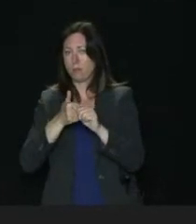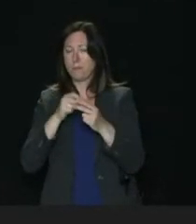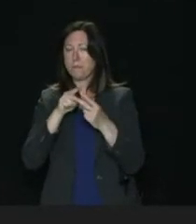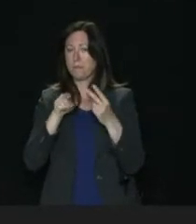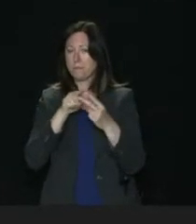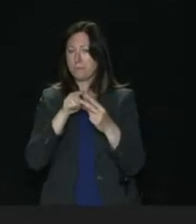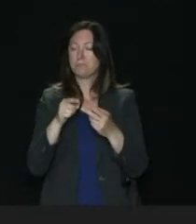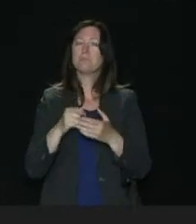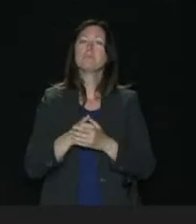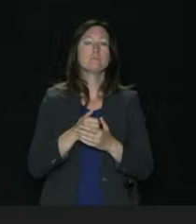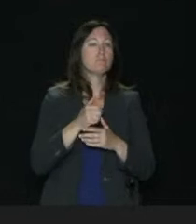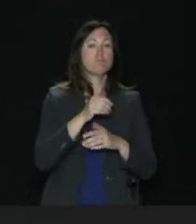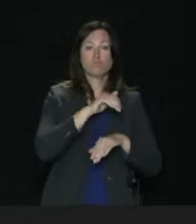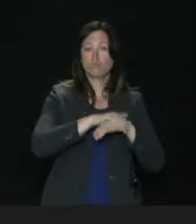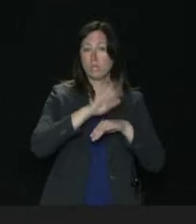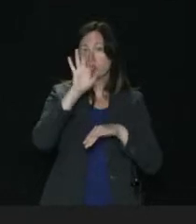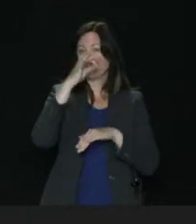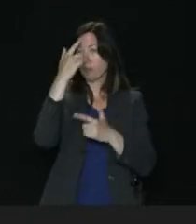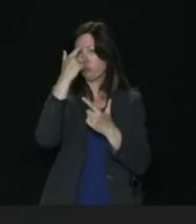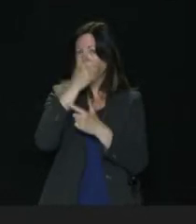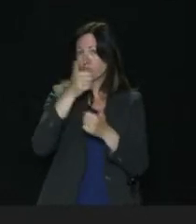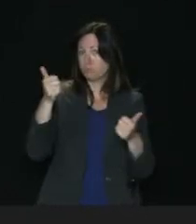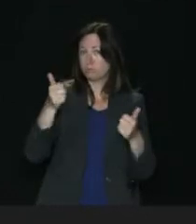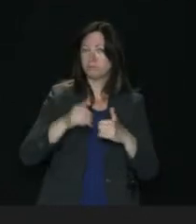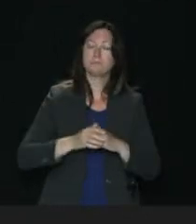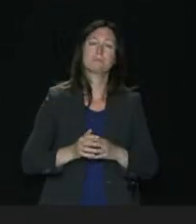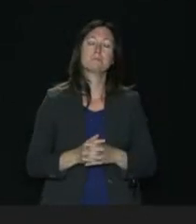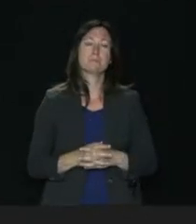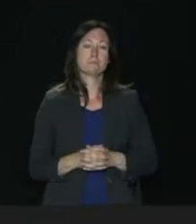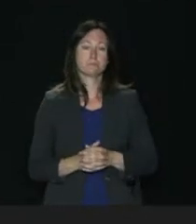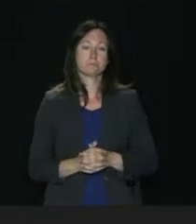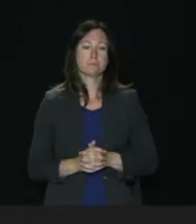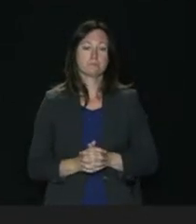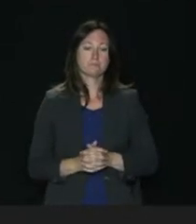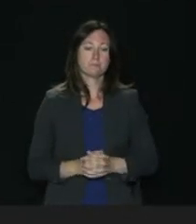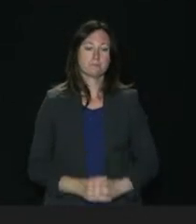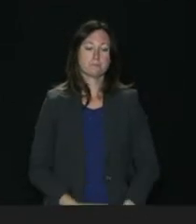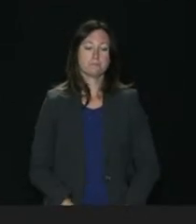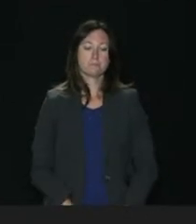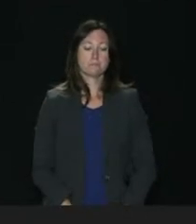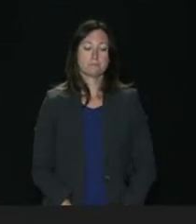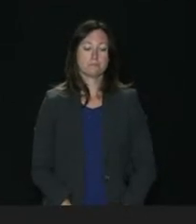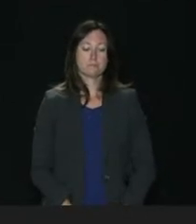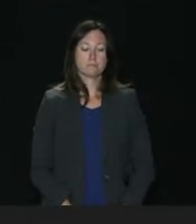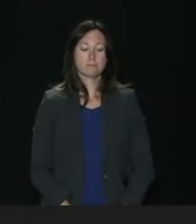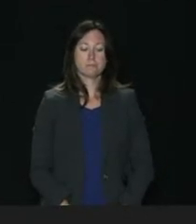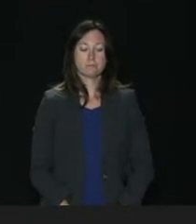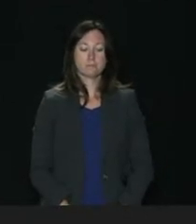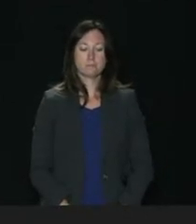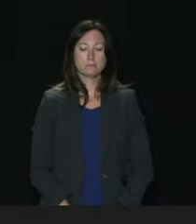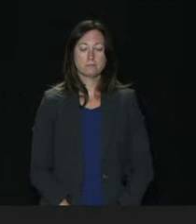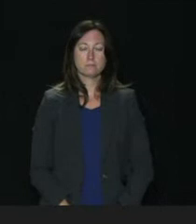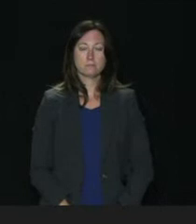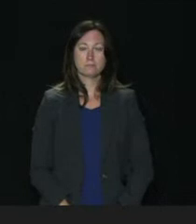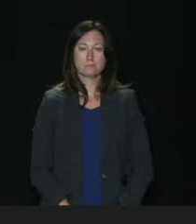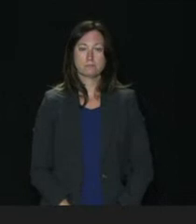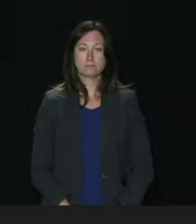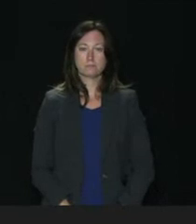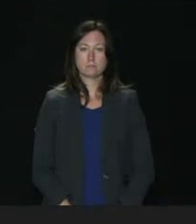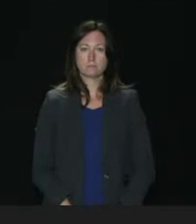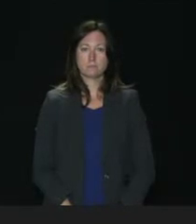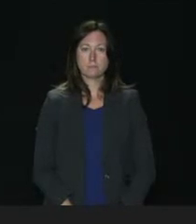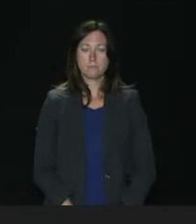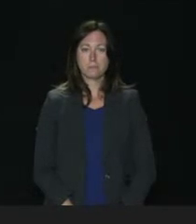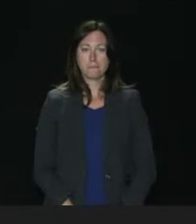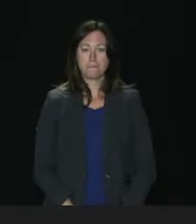your questions in both official languages. Nous vous demandons de vous limiter à une question et seulement une question suivie. Vous pouvez poser vos